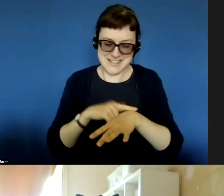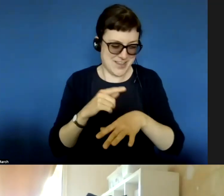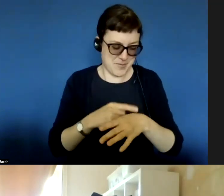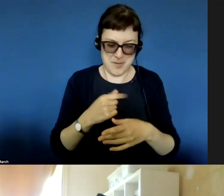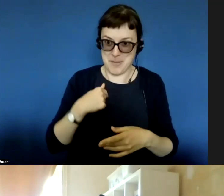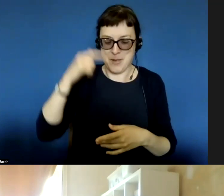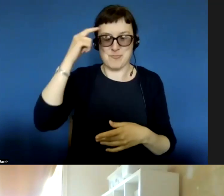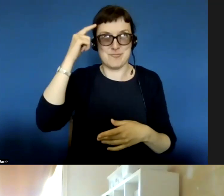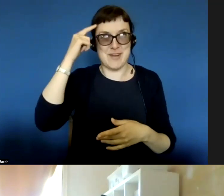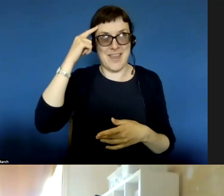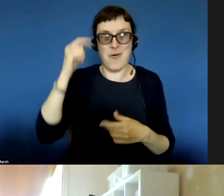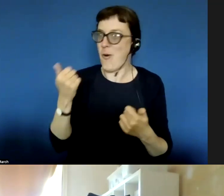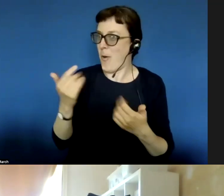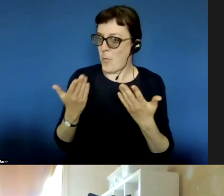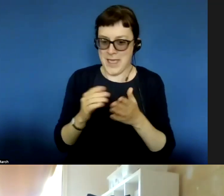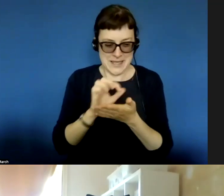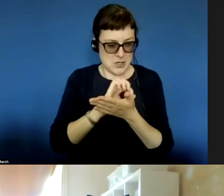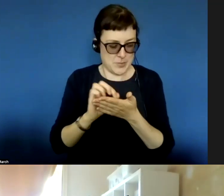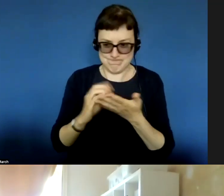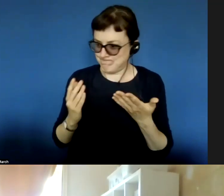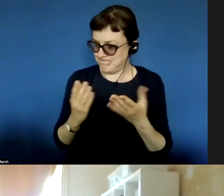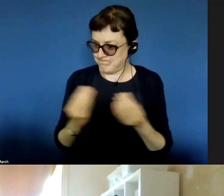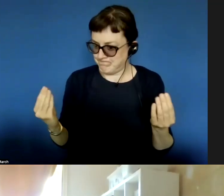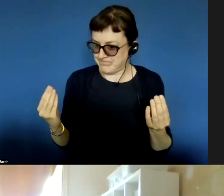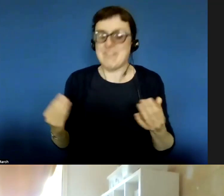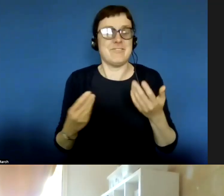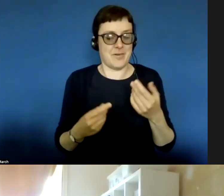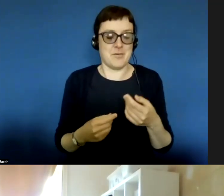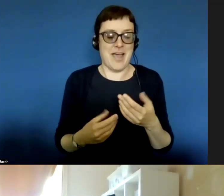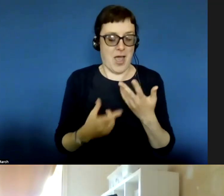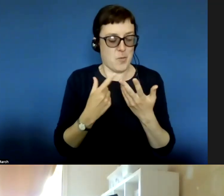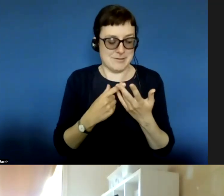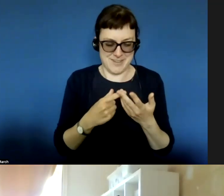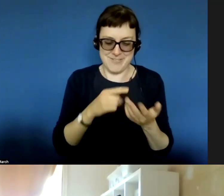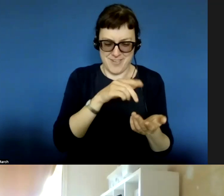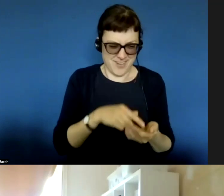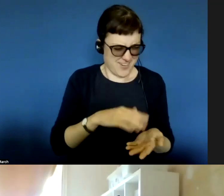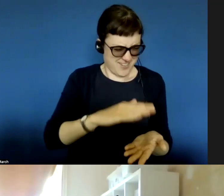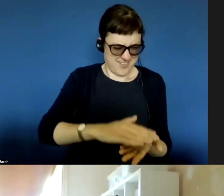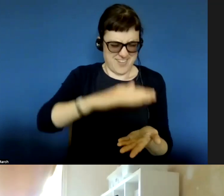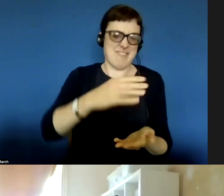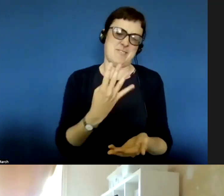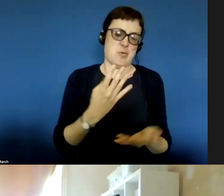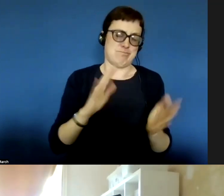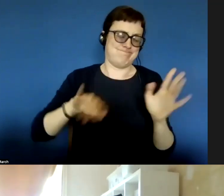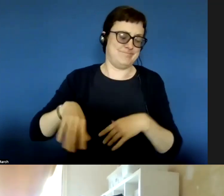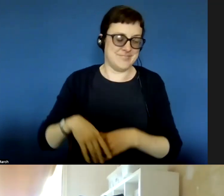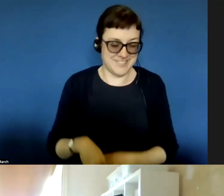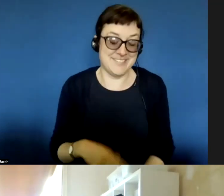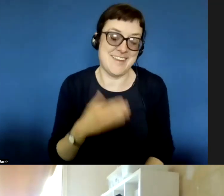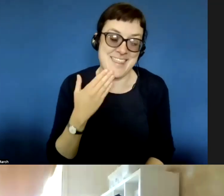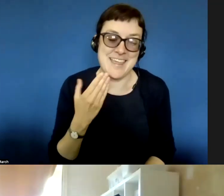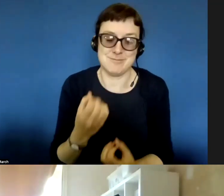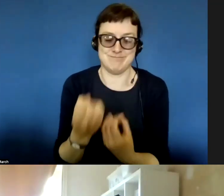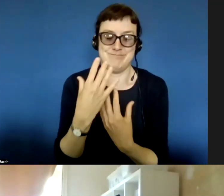likes to hide things from me. So you're in good company with that one. Yeah. Thank you for sharing. Thank